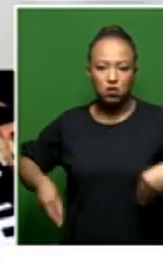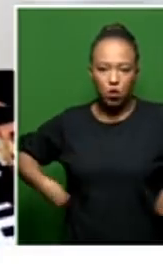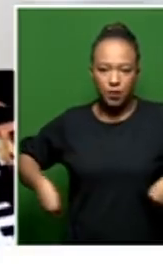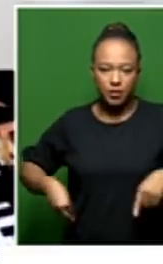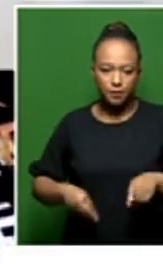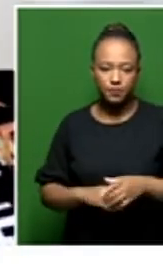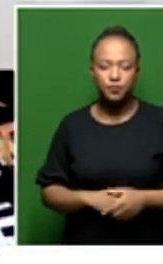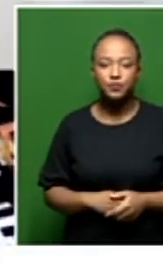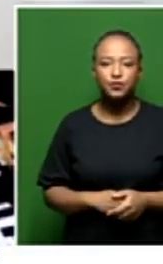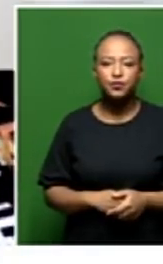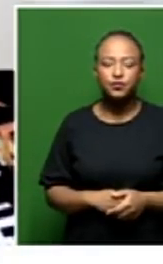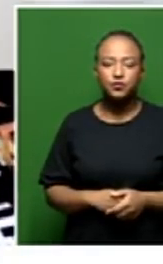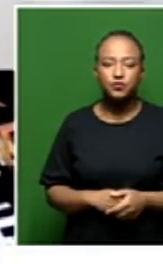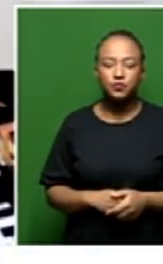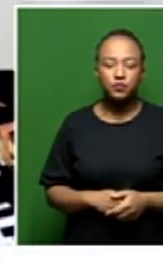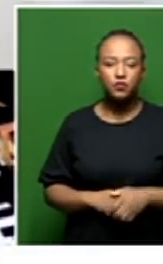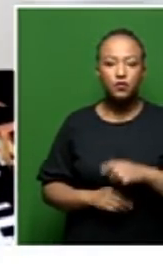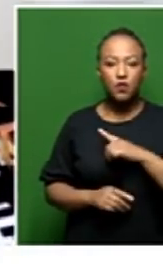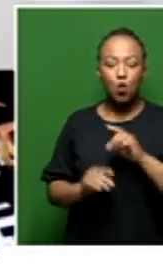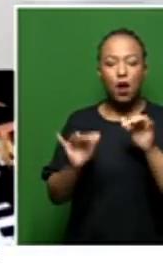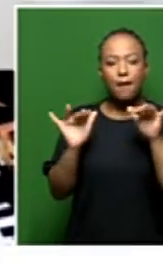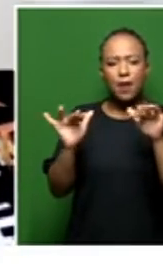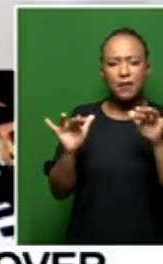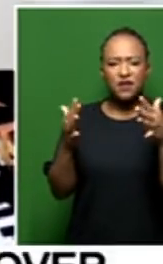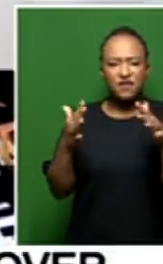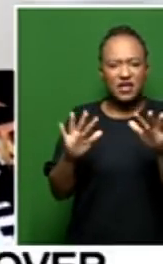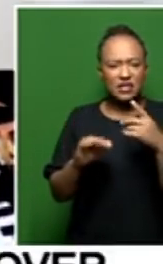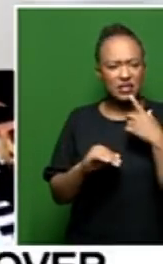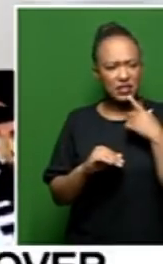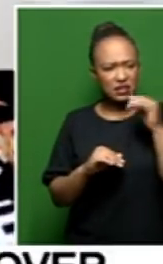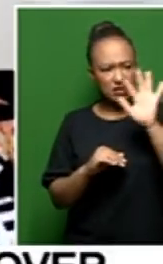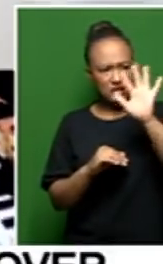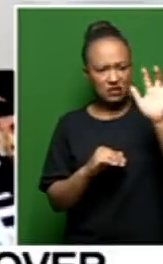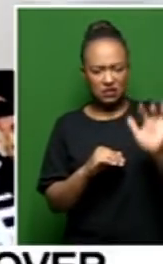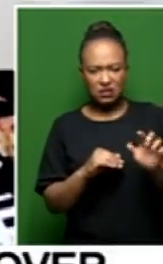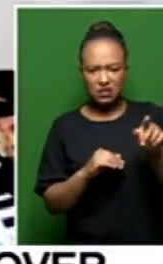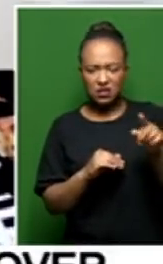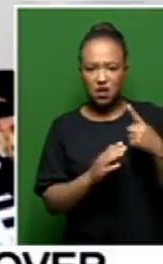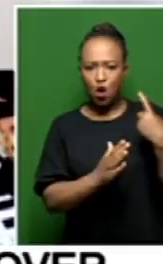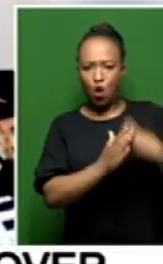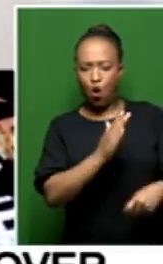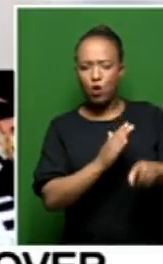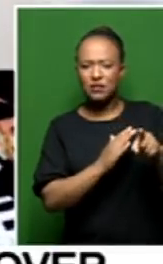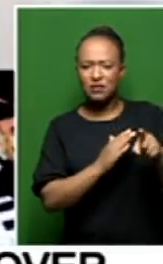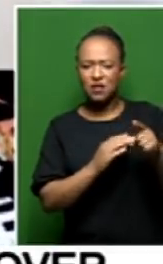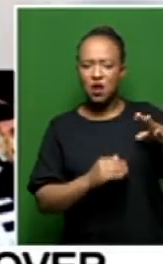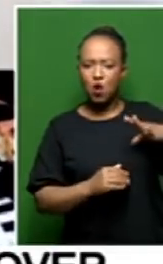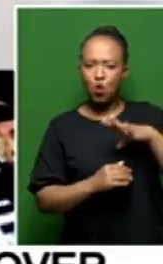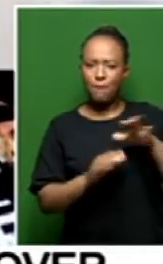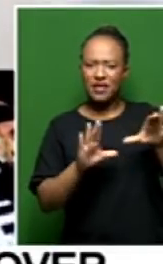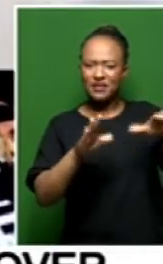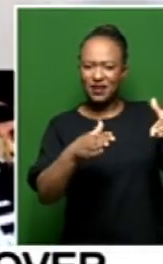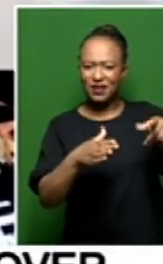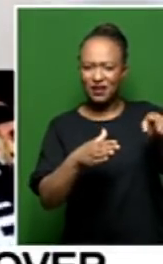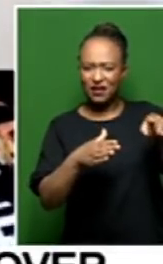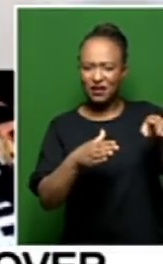And to that point, the public has been questioning, the cost of the commission. And as